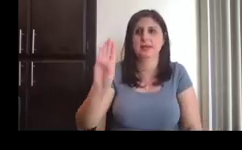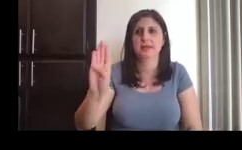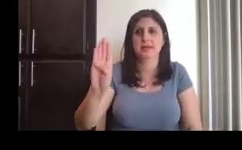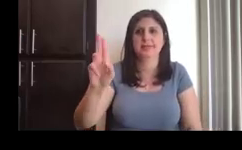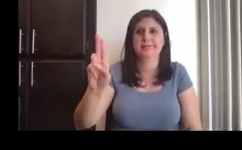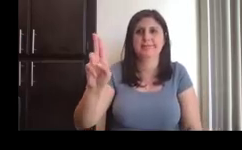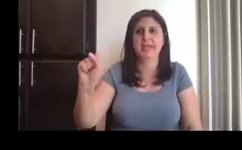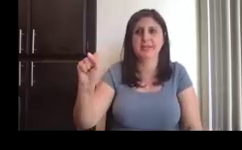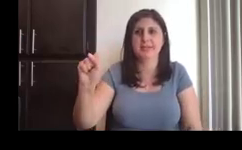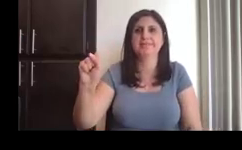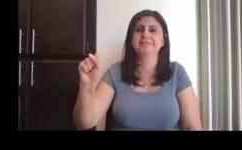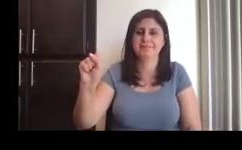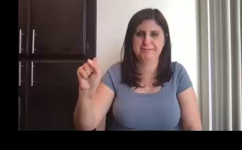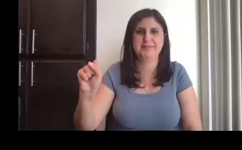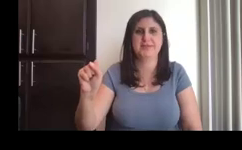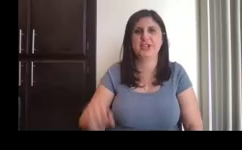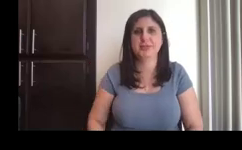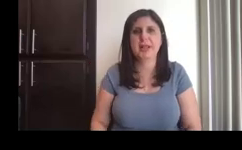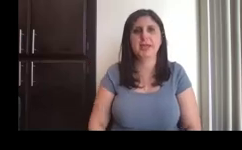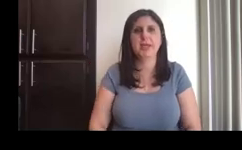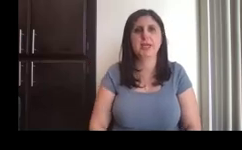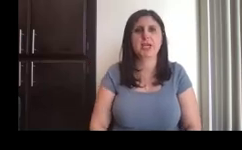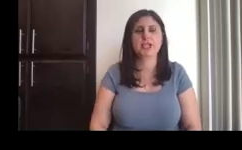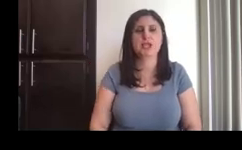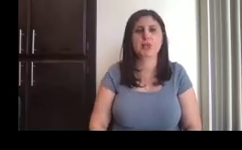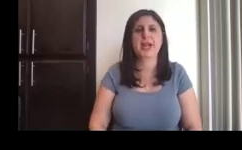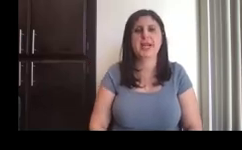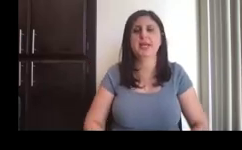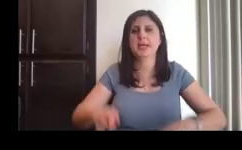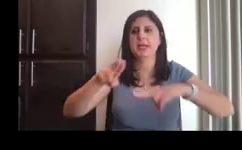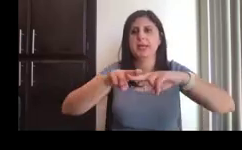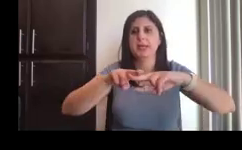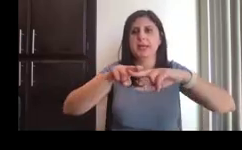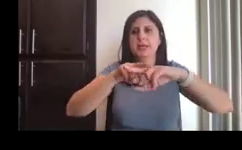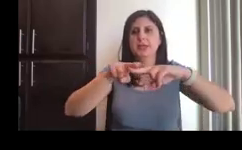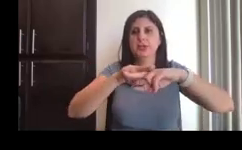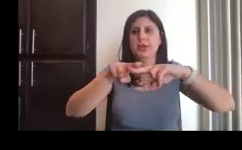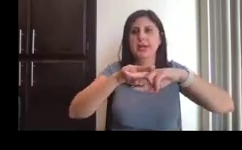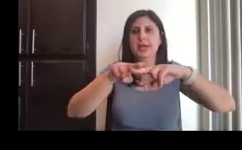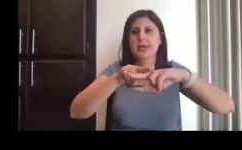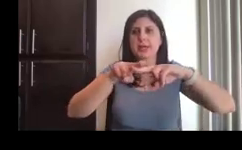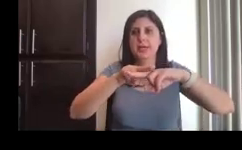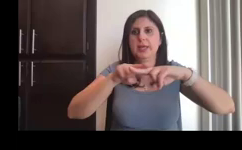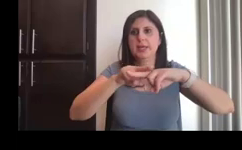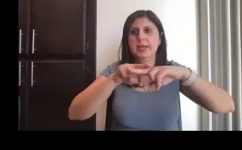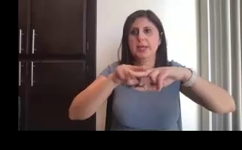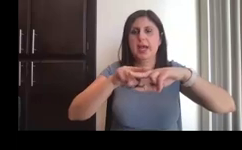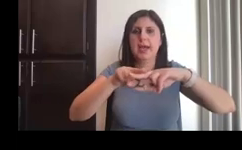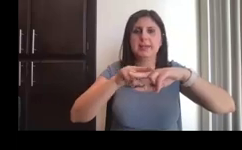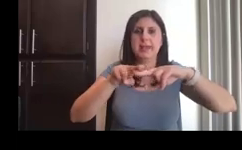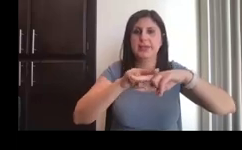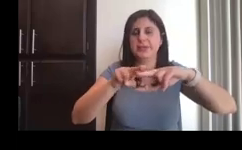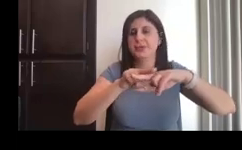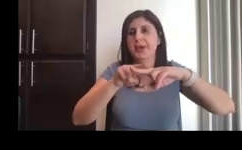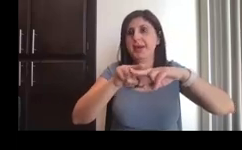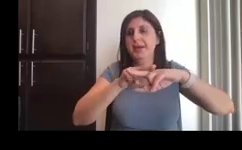Bus, bus. Finger spell it. Train, train.